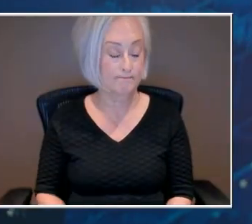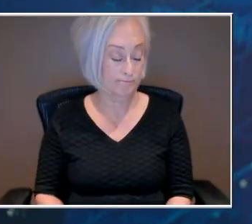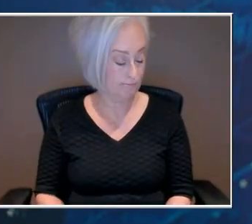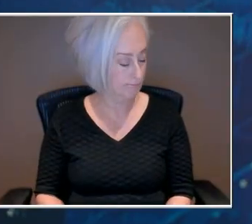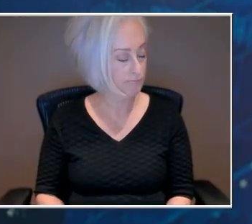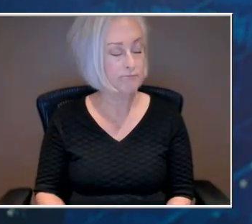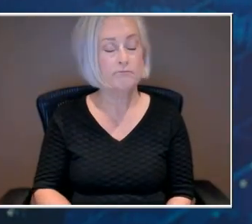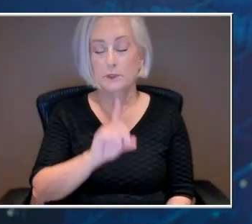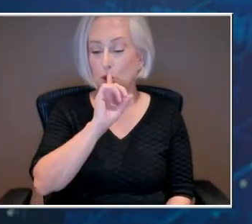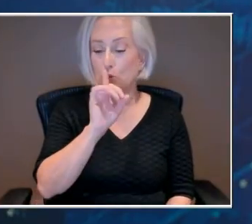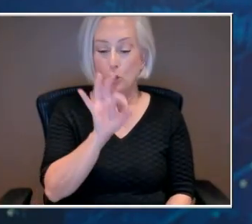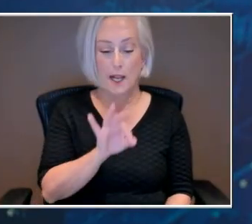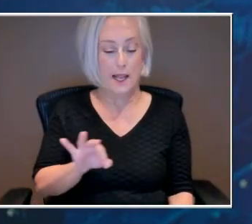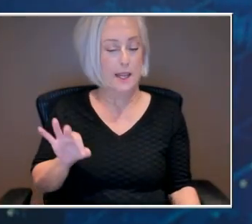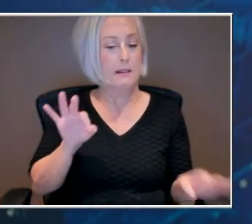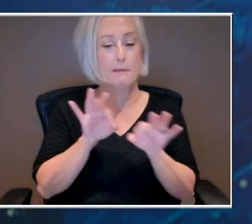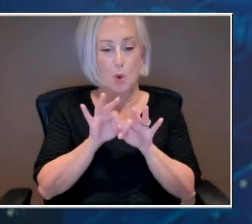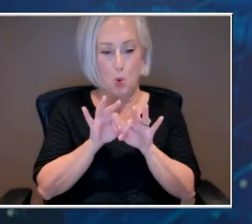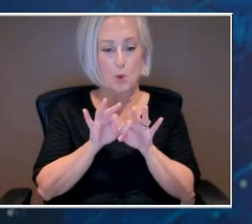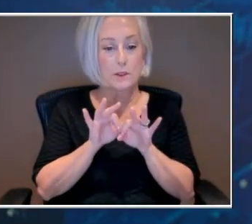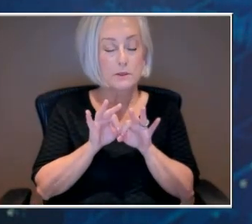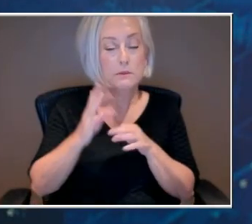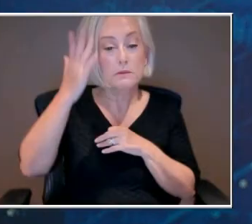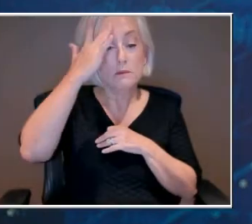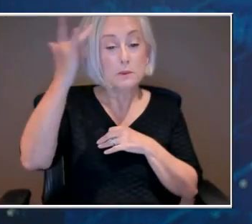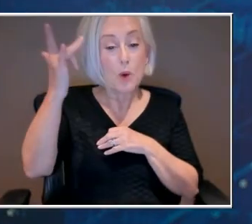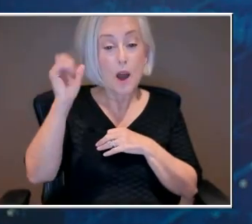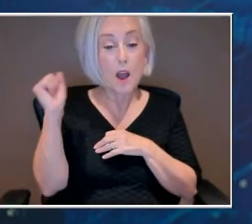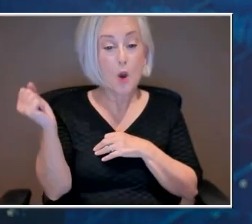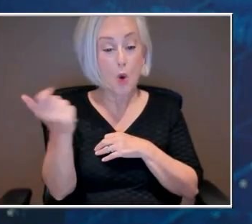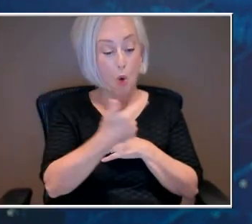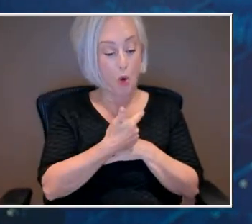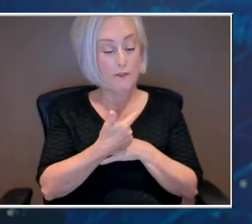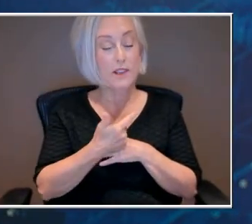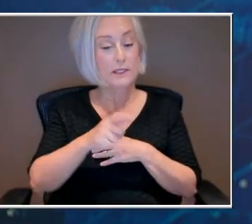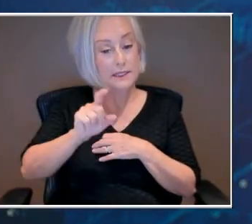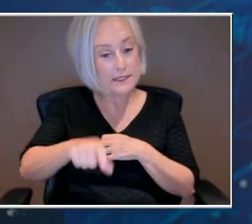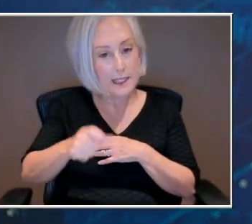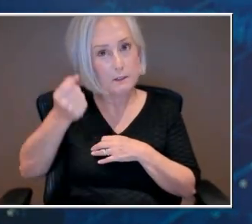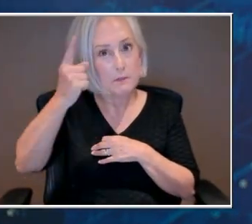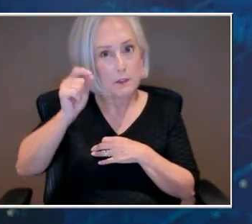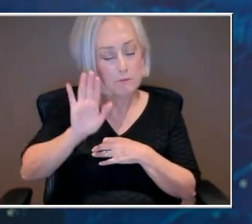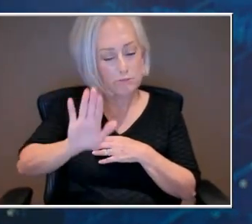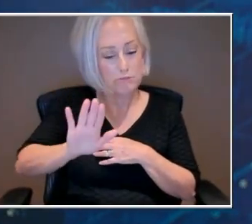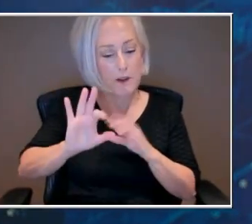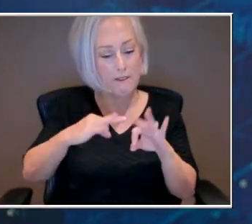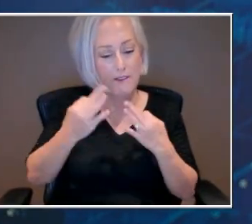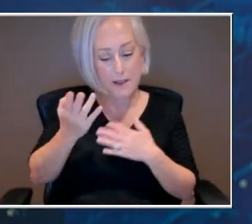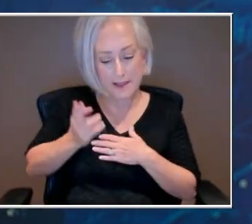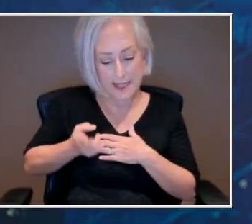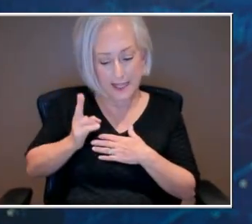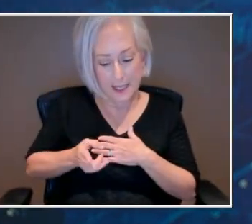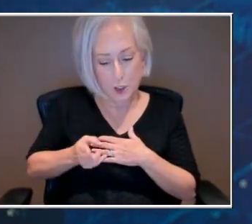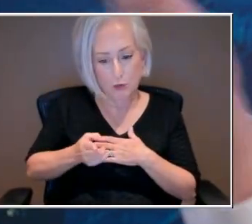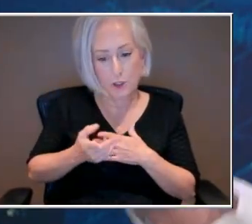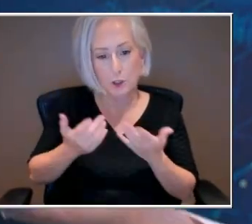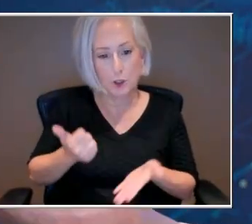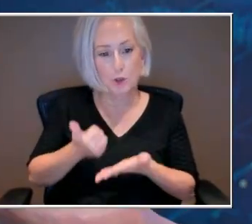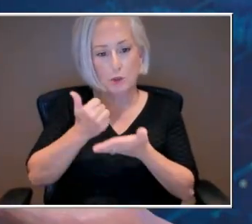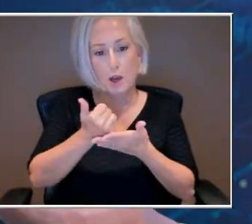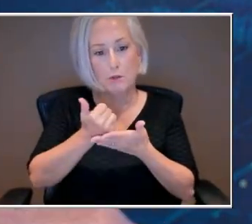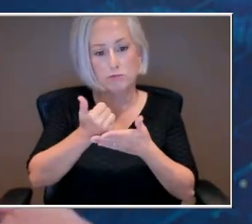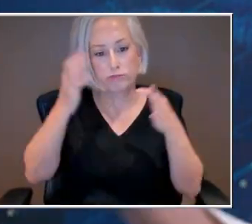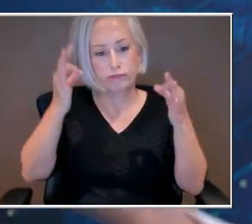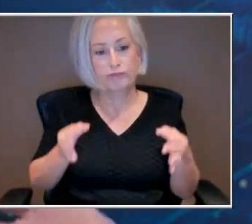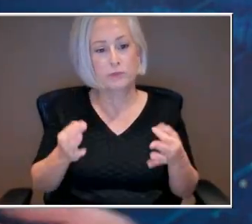honestly. It's important for all of us to understand that family history isn't deterministic for what happens, right? So just